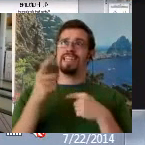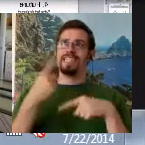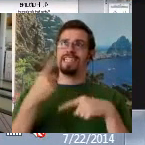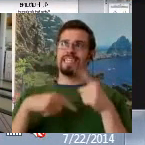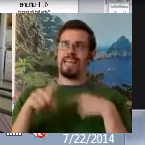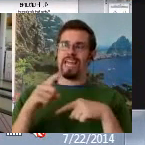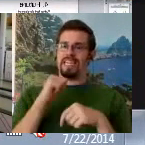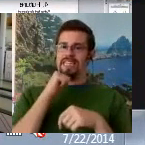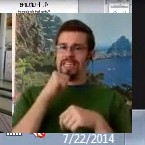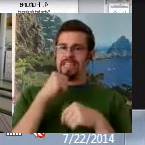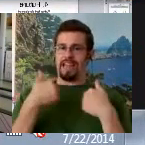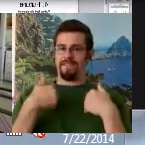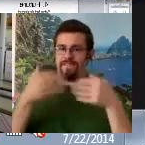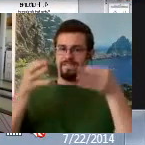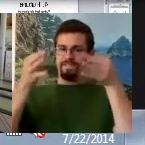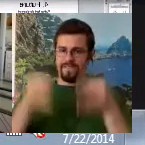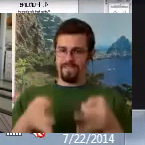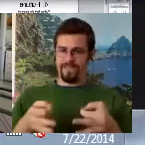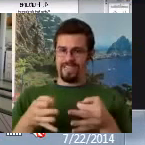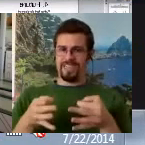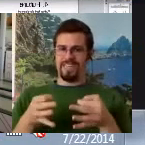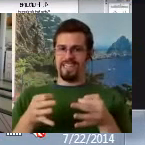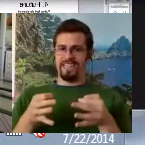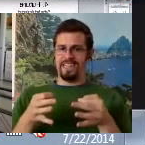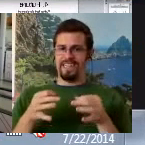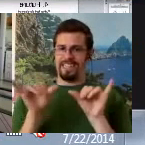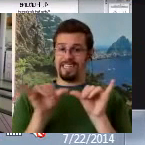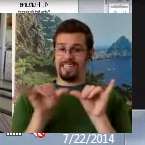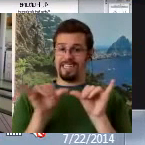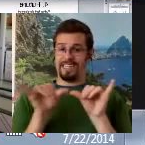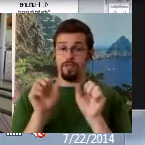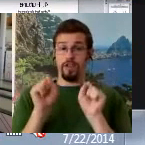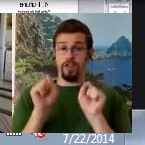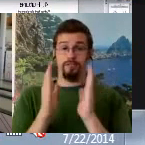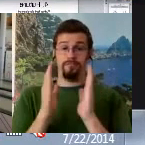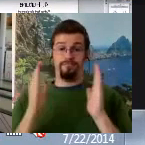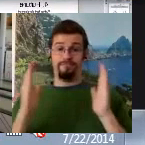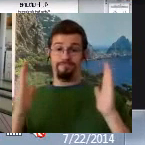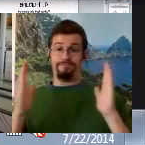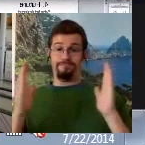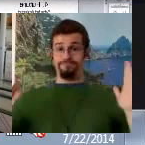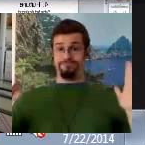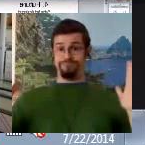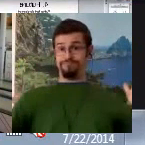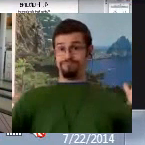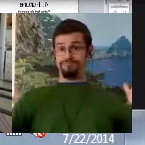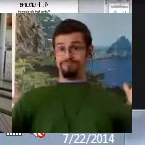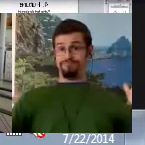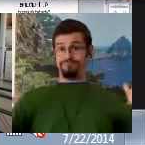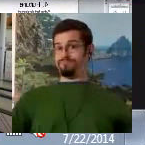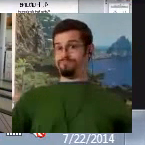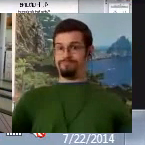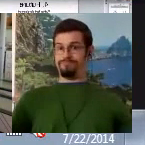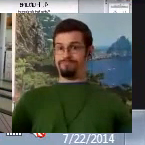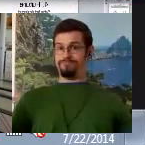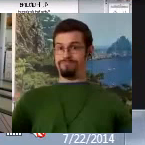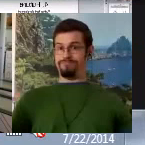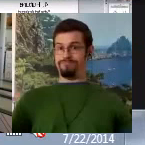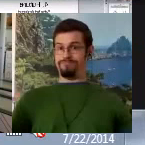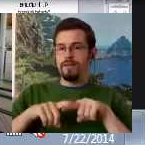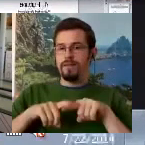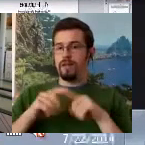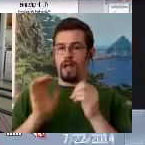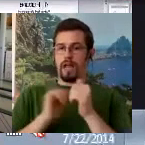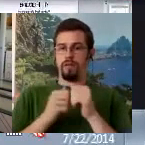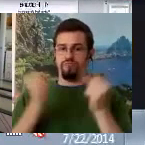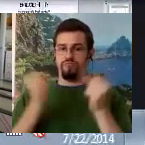size, because it can be as wide as you make the sign and as tall as you make the sign, getting everything to line up